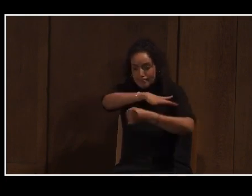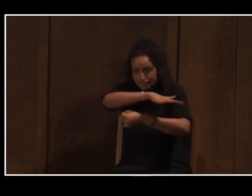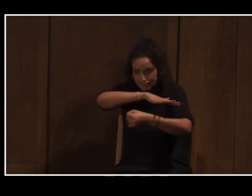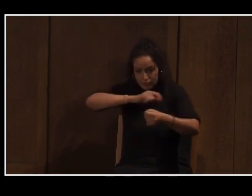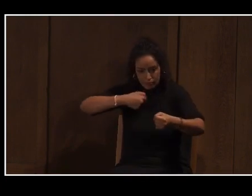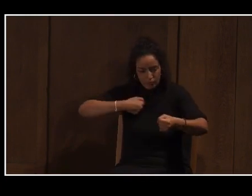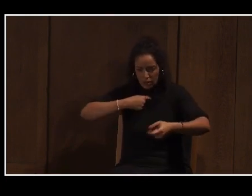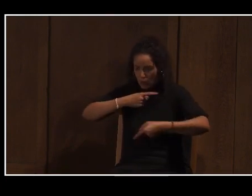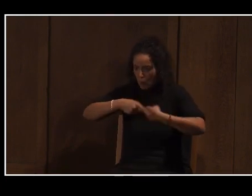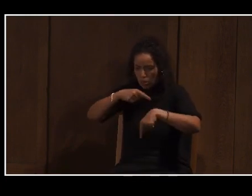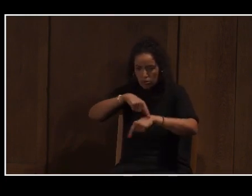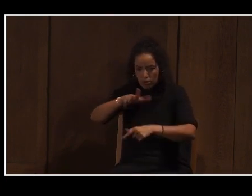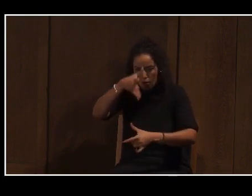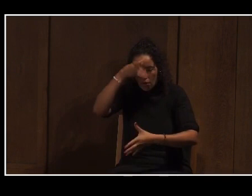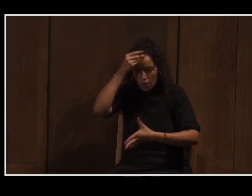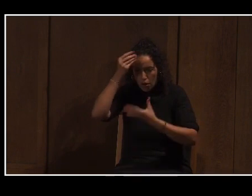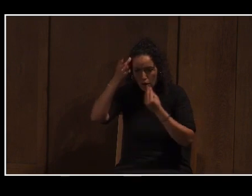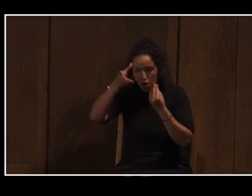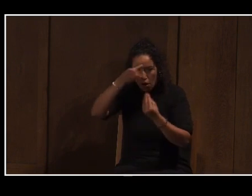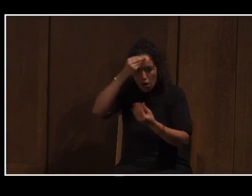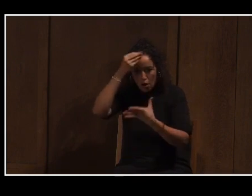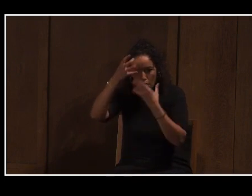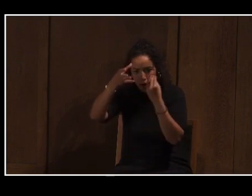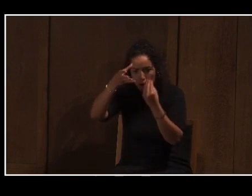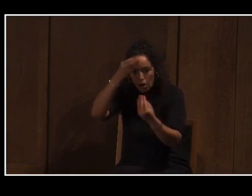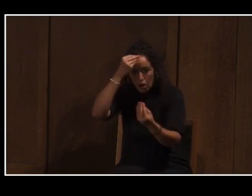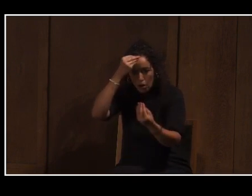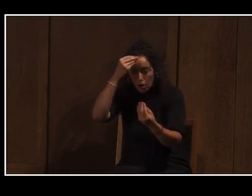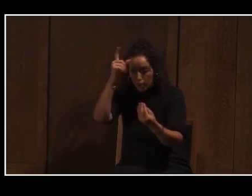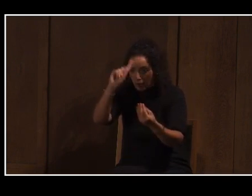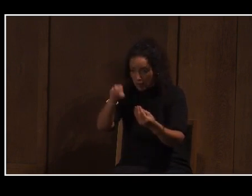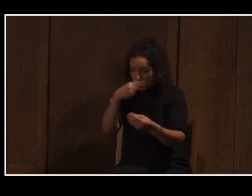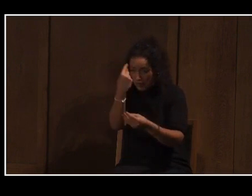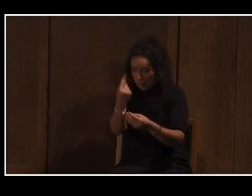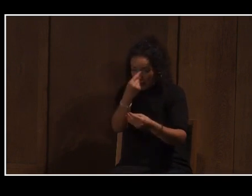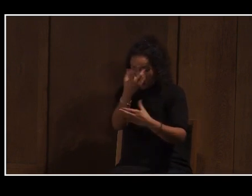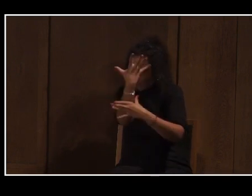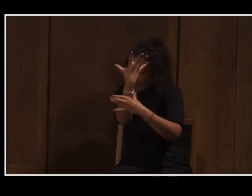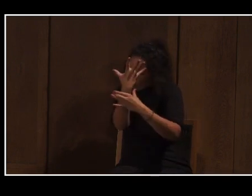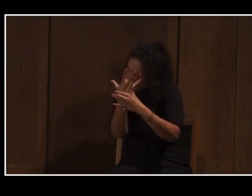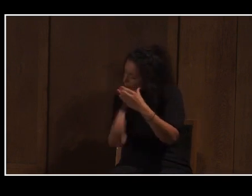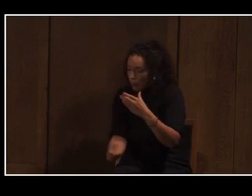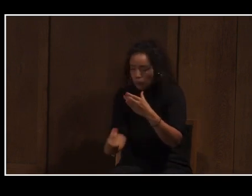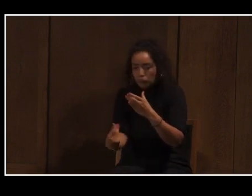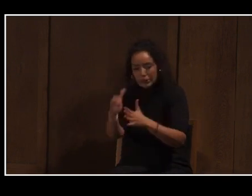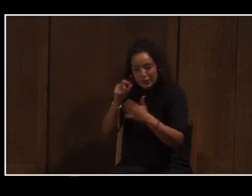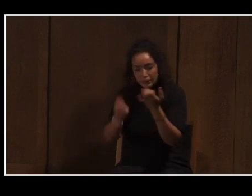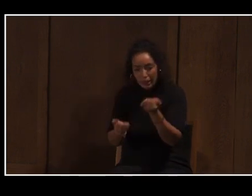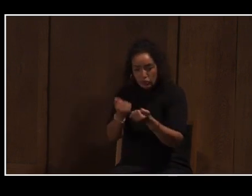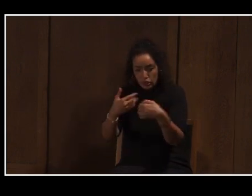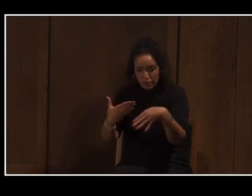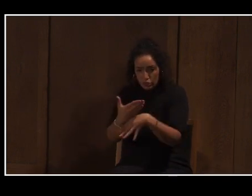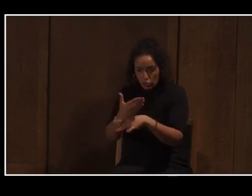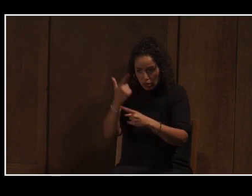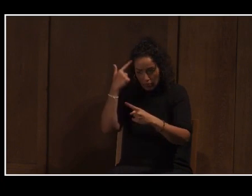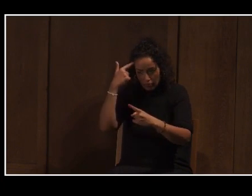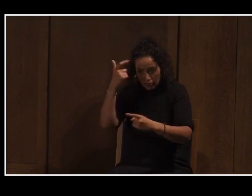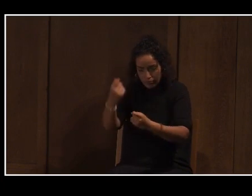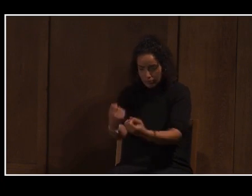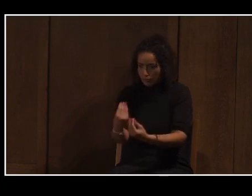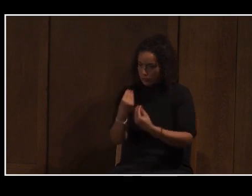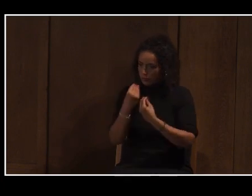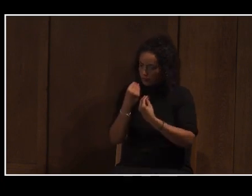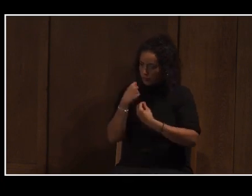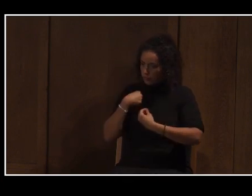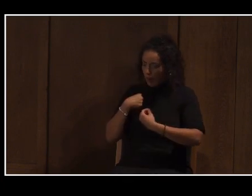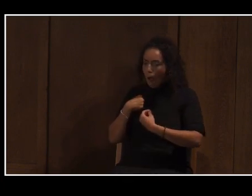from folk who are deeper in disability justice work than I am about the space of imagination. Like, I'm